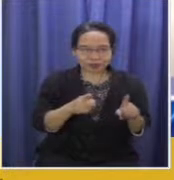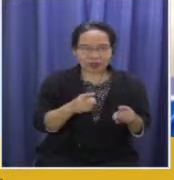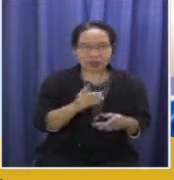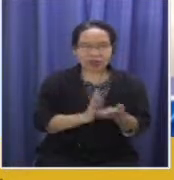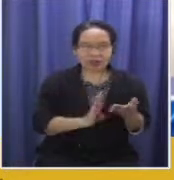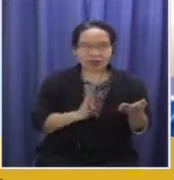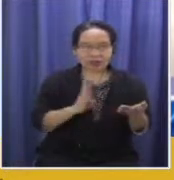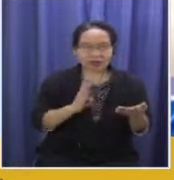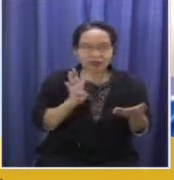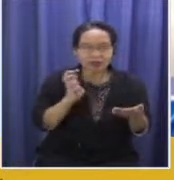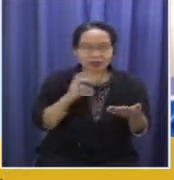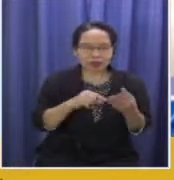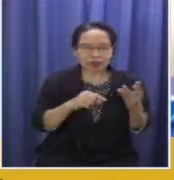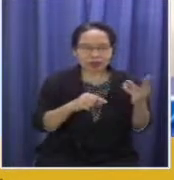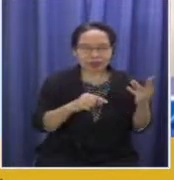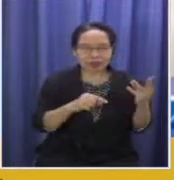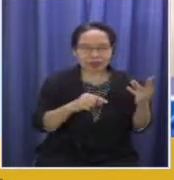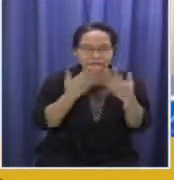Thank you so much. May God bless